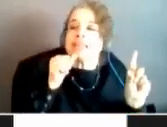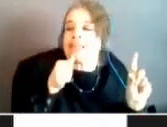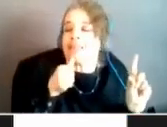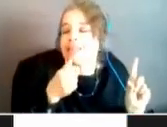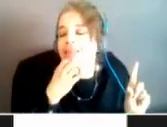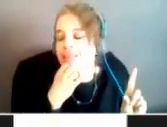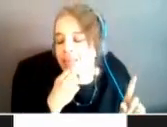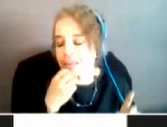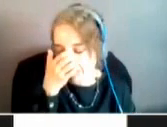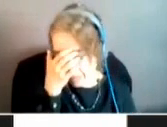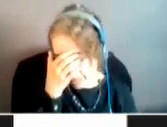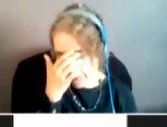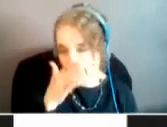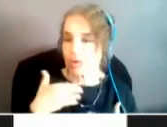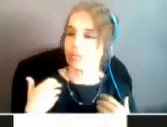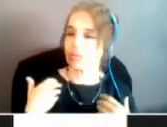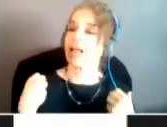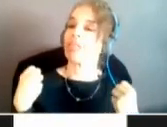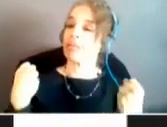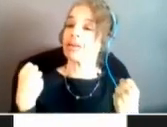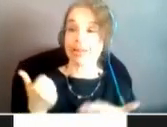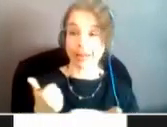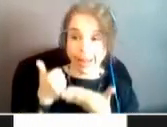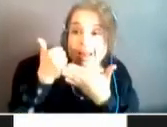compassion fatigue. Next slide.